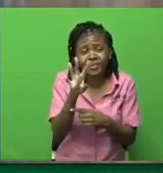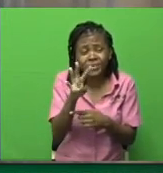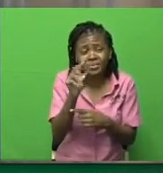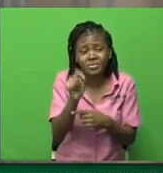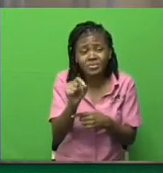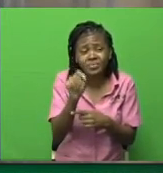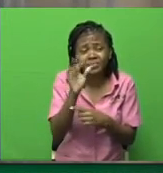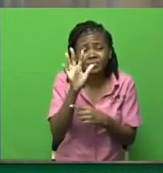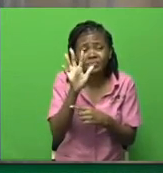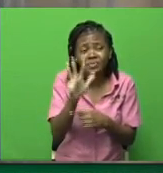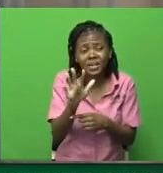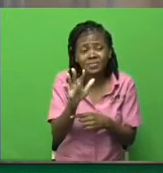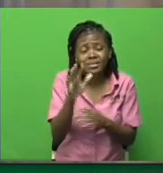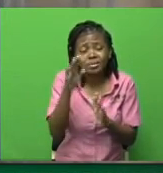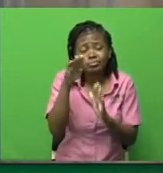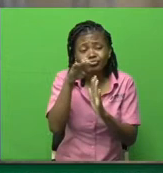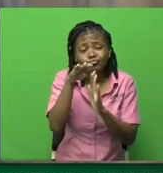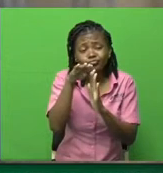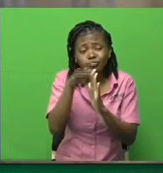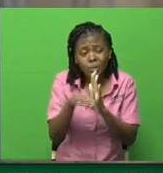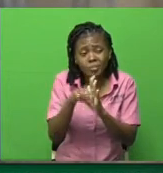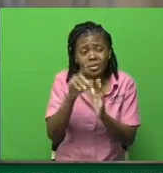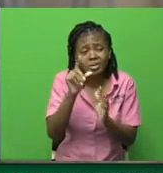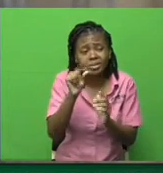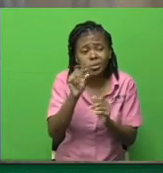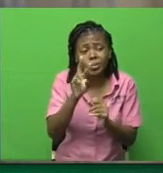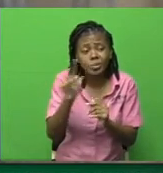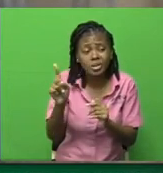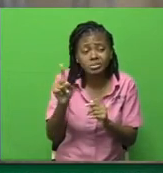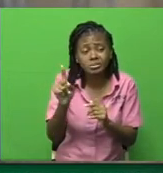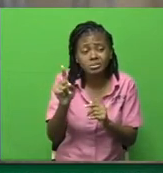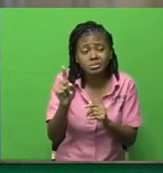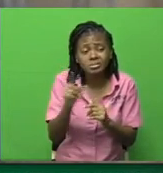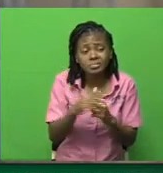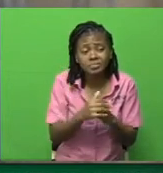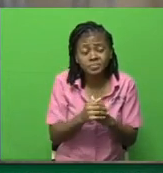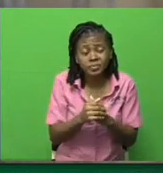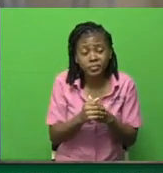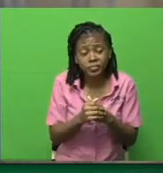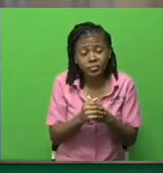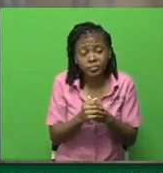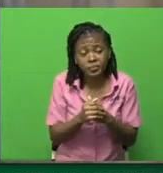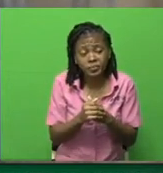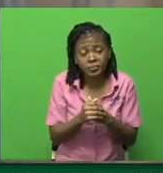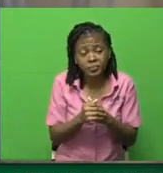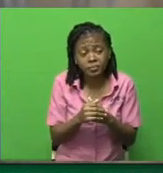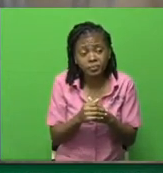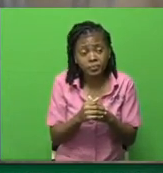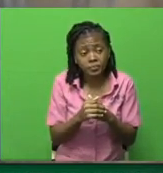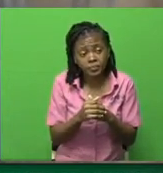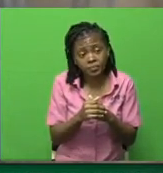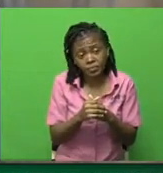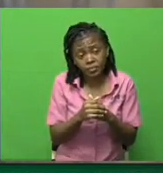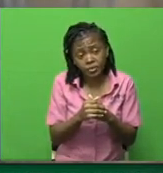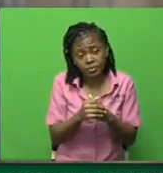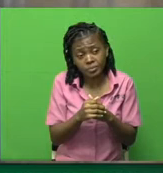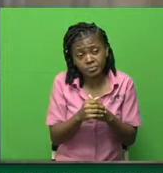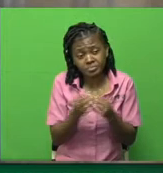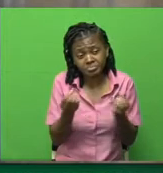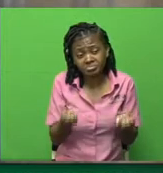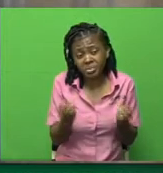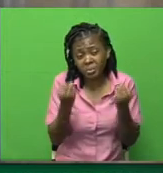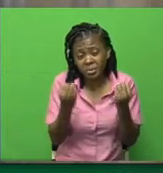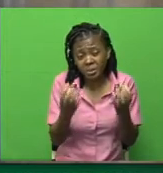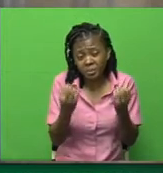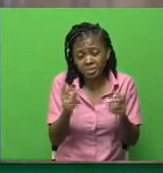in 2021 so the number of contributors increased but the contribution value decreased